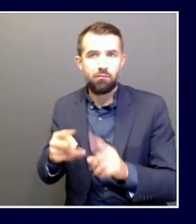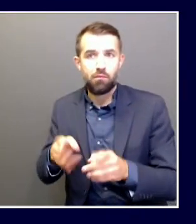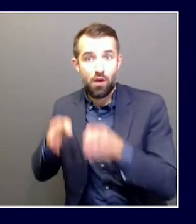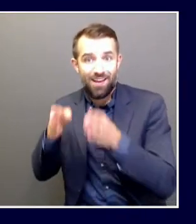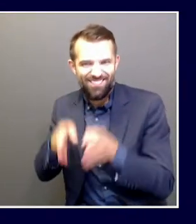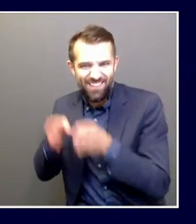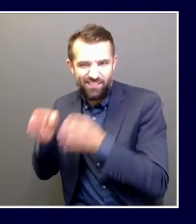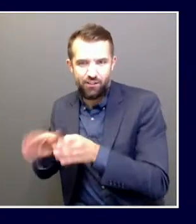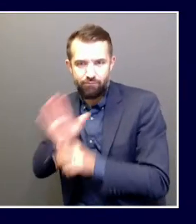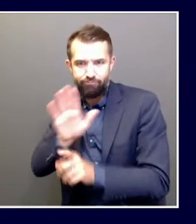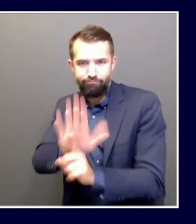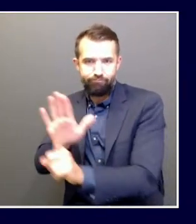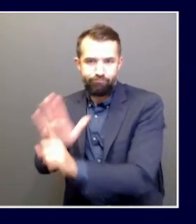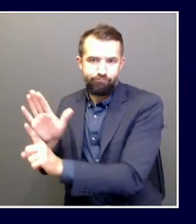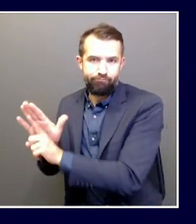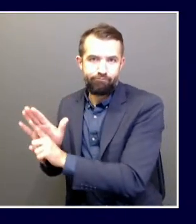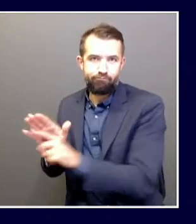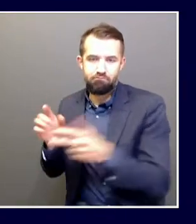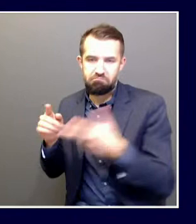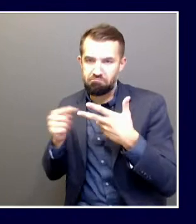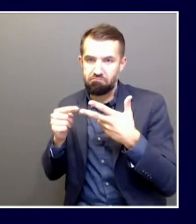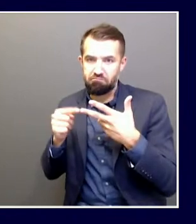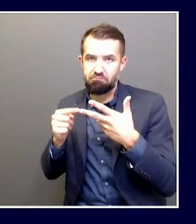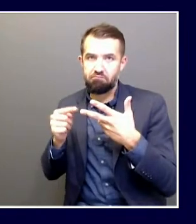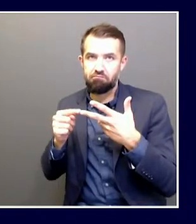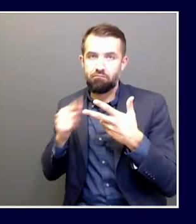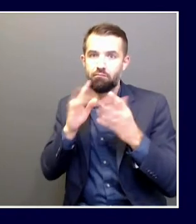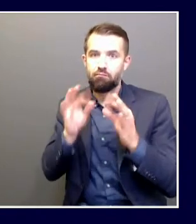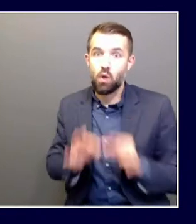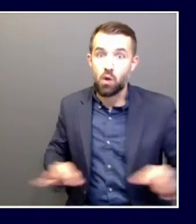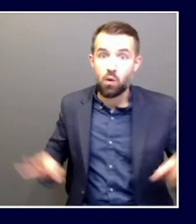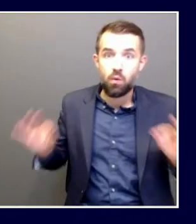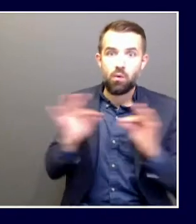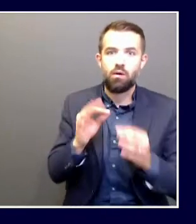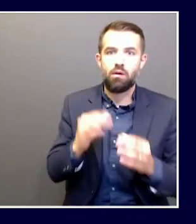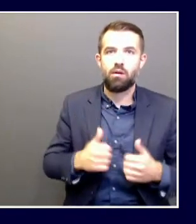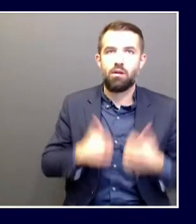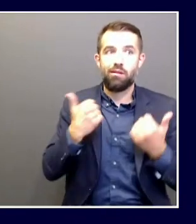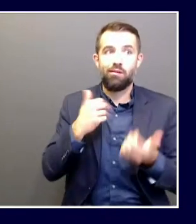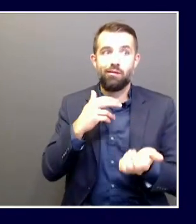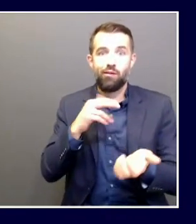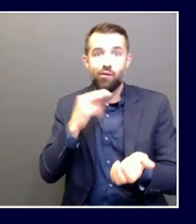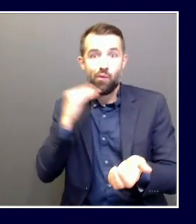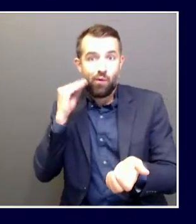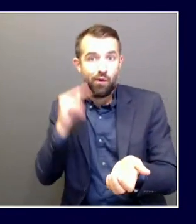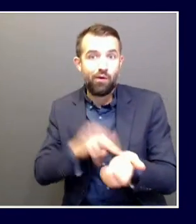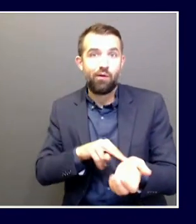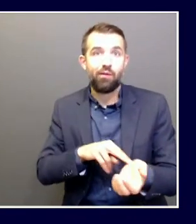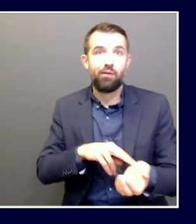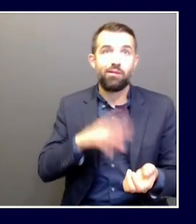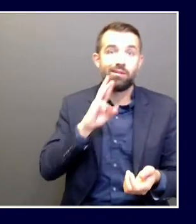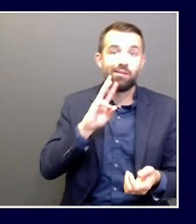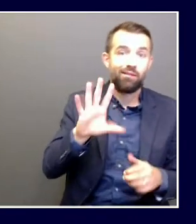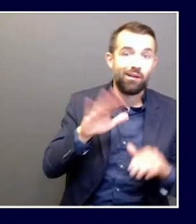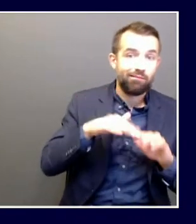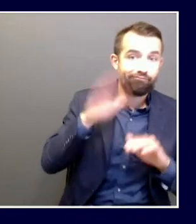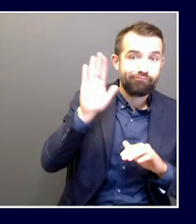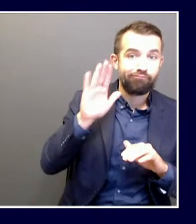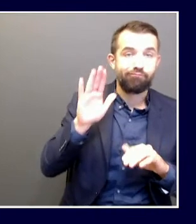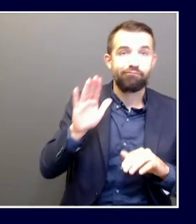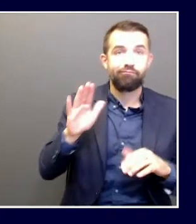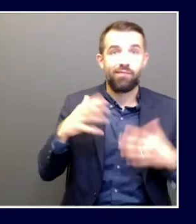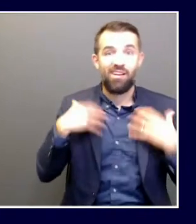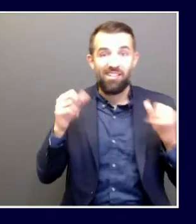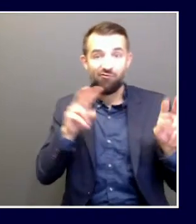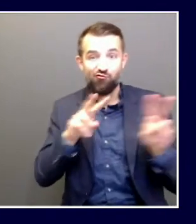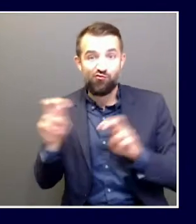be critical right now. If you live in a nursing home, if you're over the age of 65, or you have a health condition or at a high risk exposure,